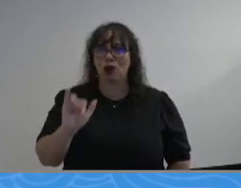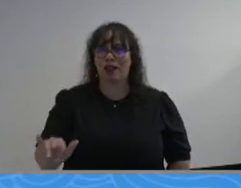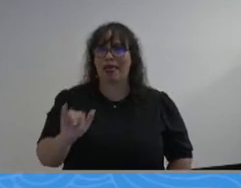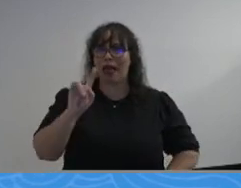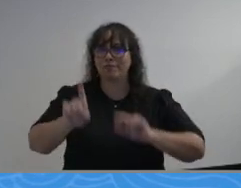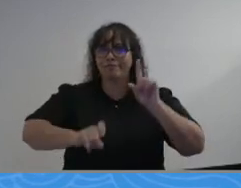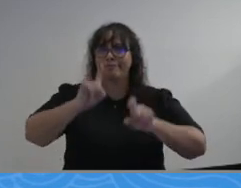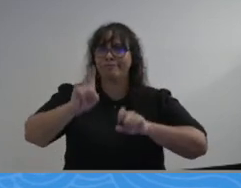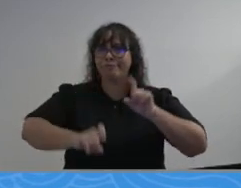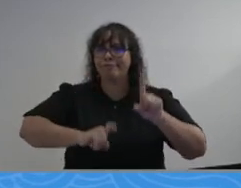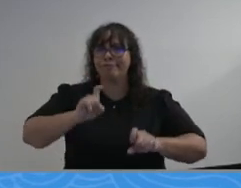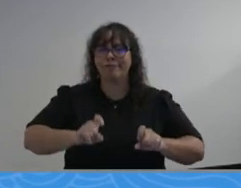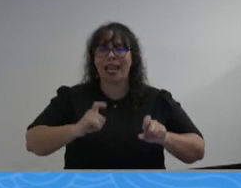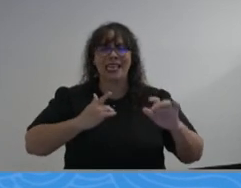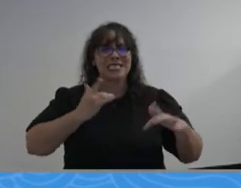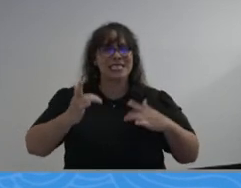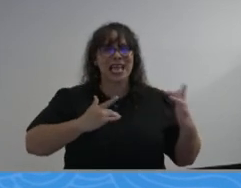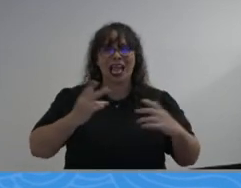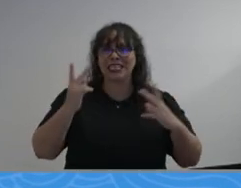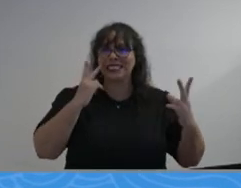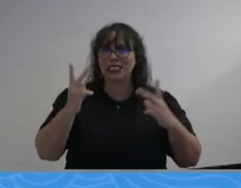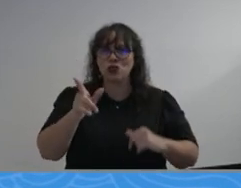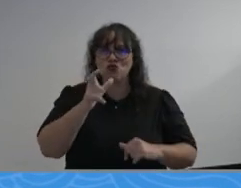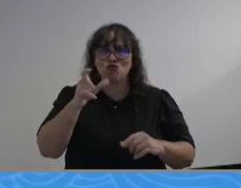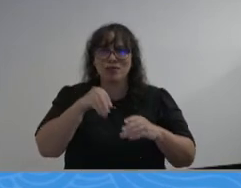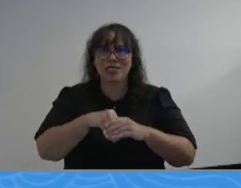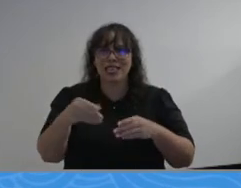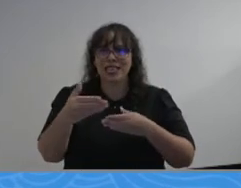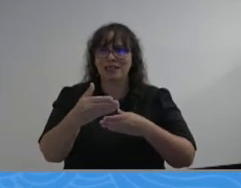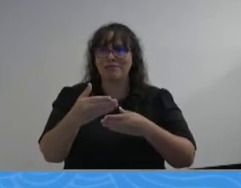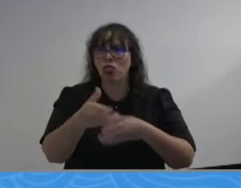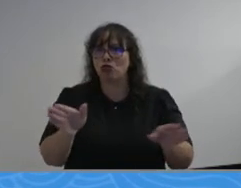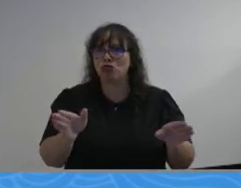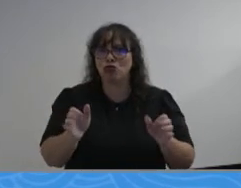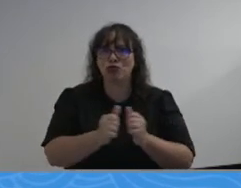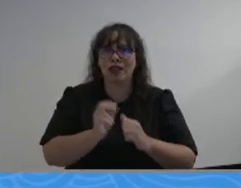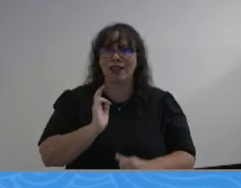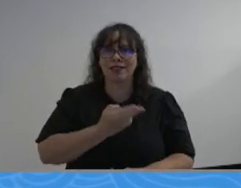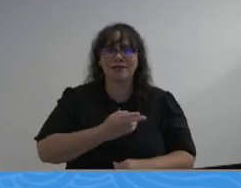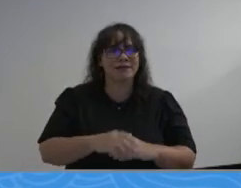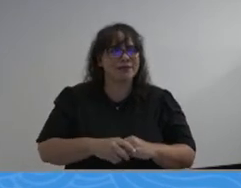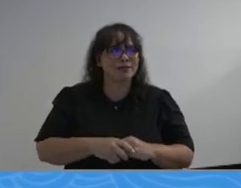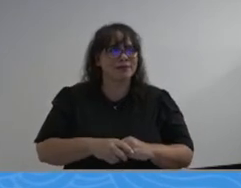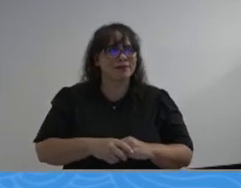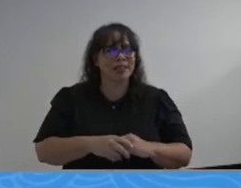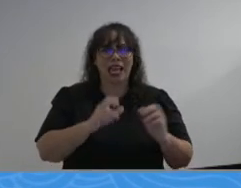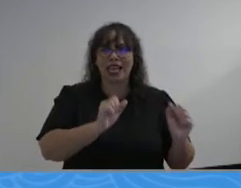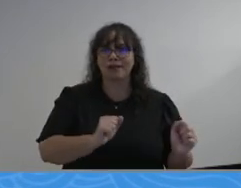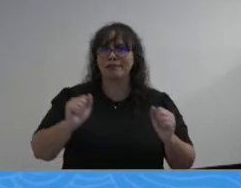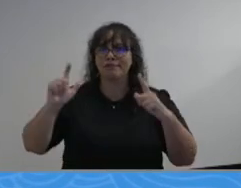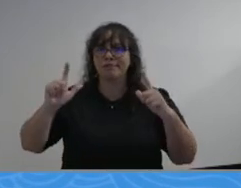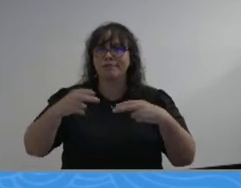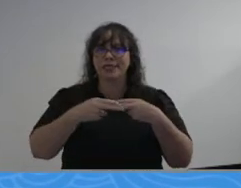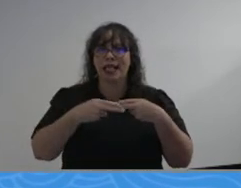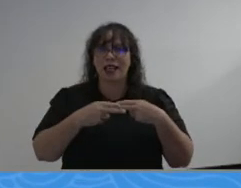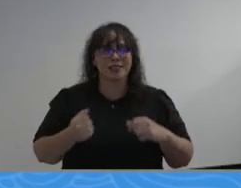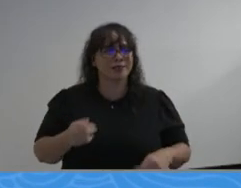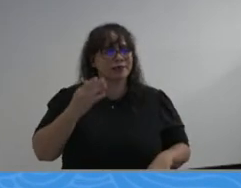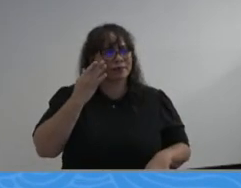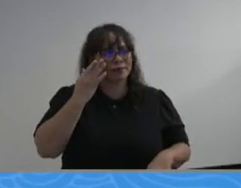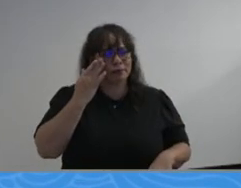And it's really exciting to see who's in the room. Can we go ahead and pull up the next slide?